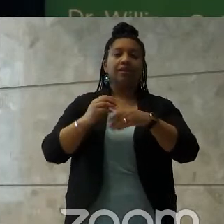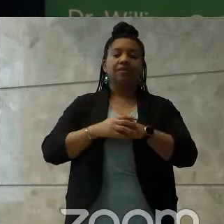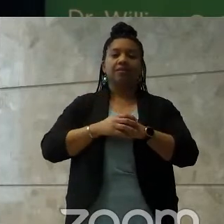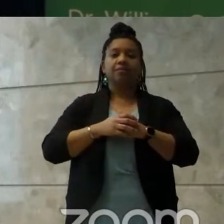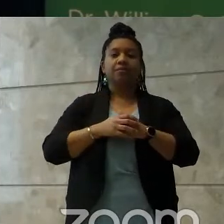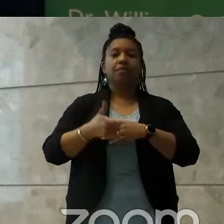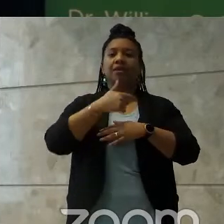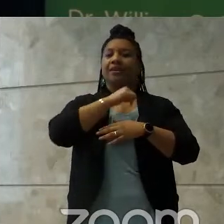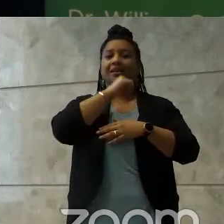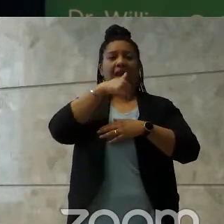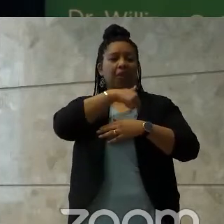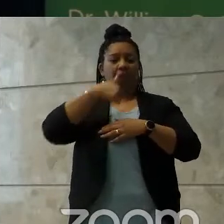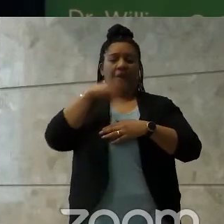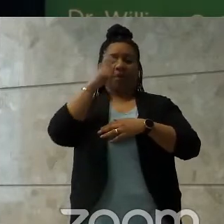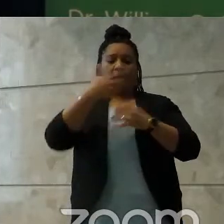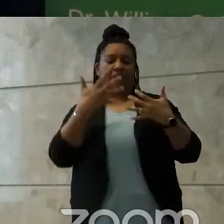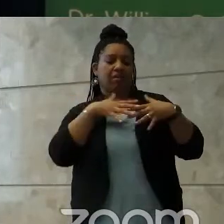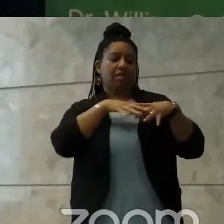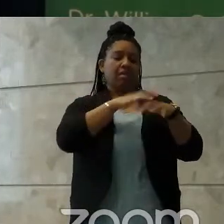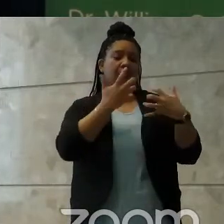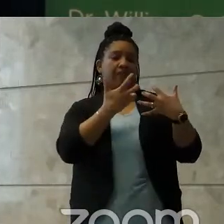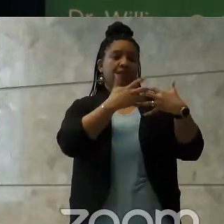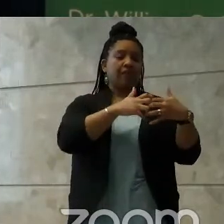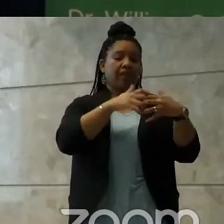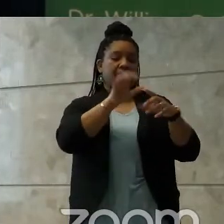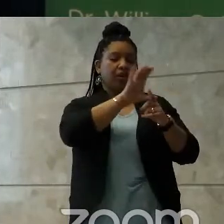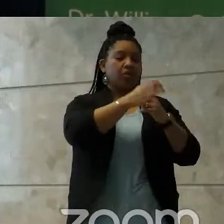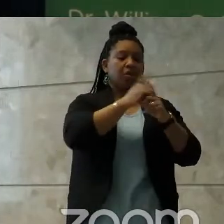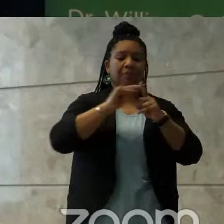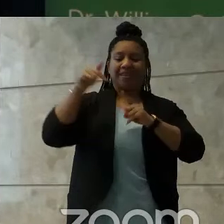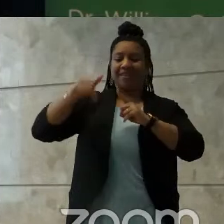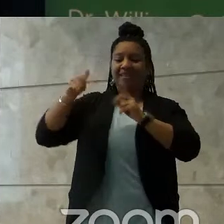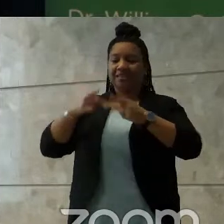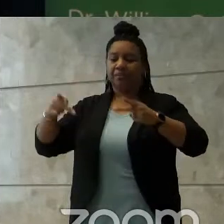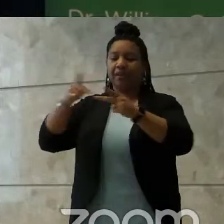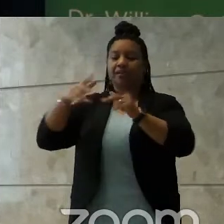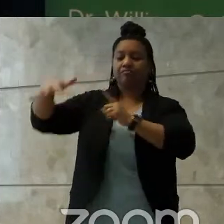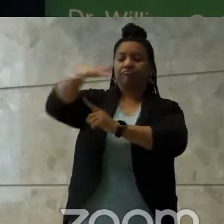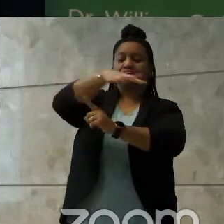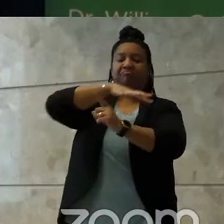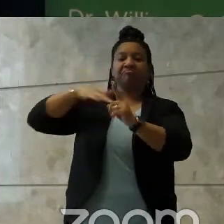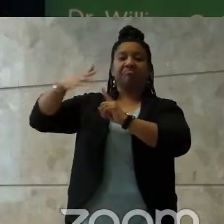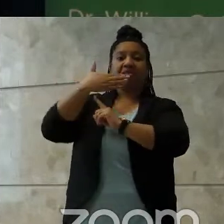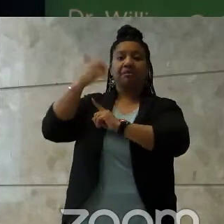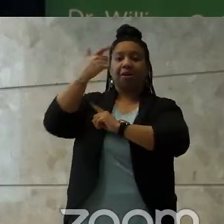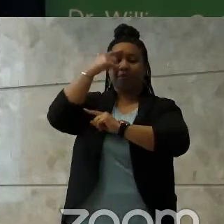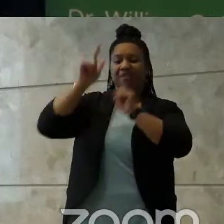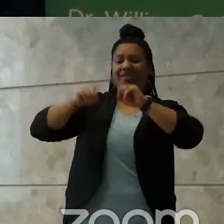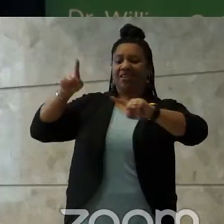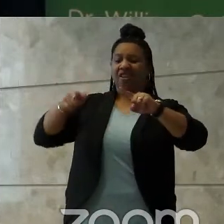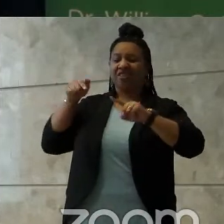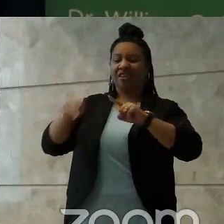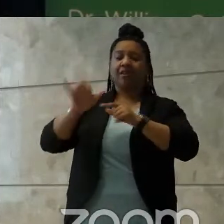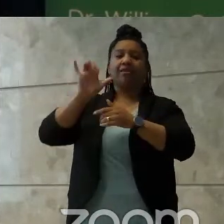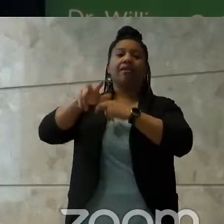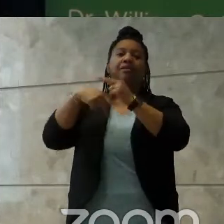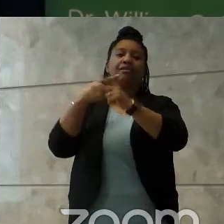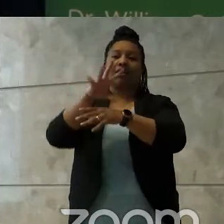and assimilate and acculturate, but the space is made better because of the diversity there. That's the inclusion that you